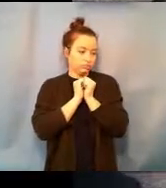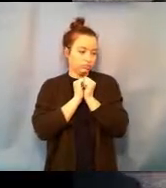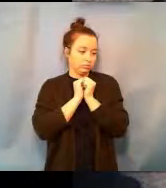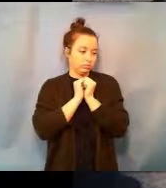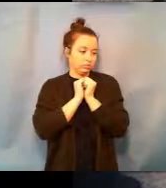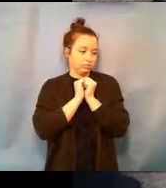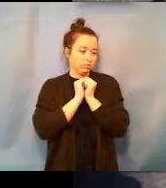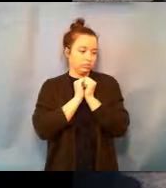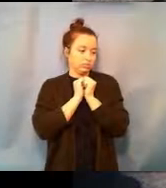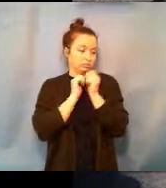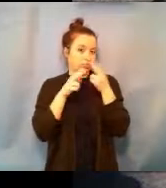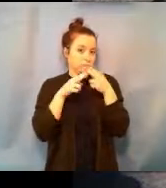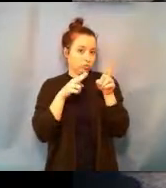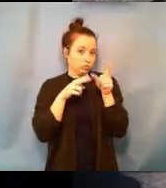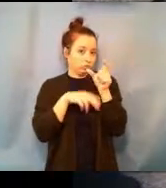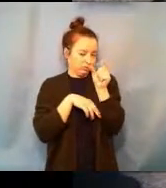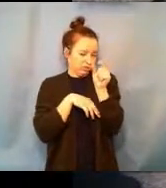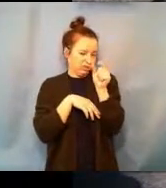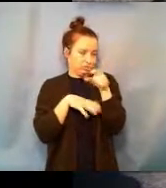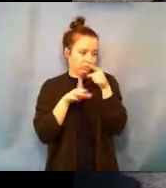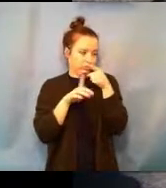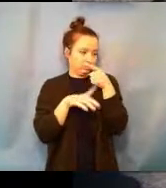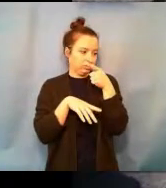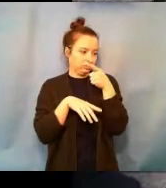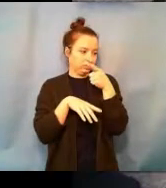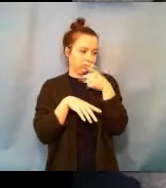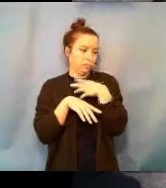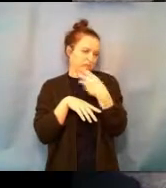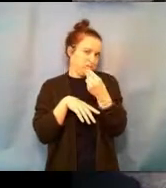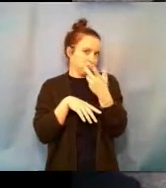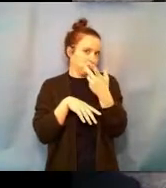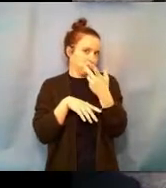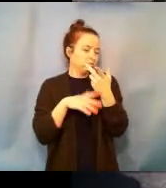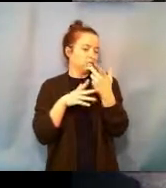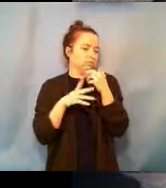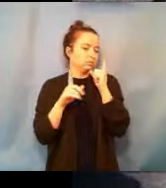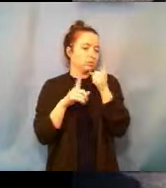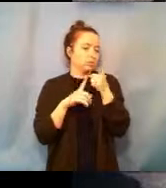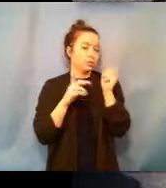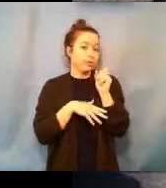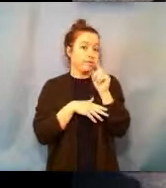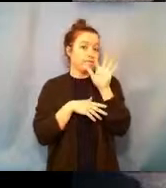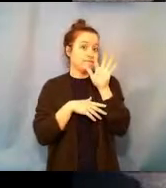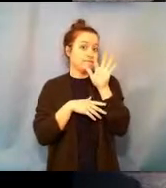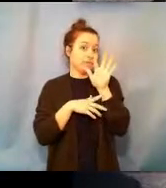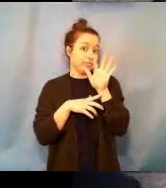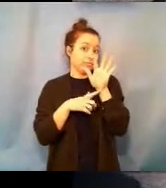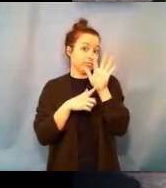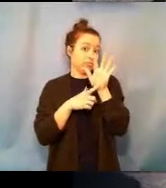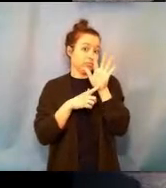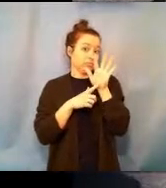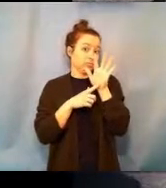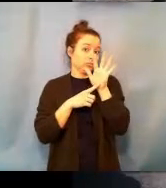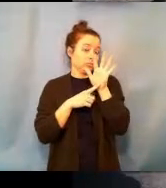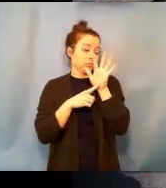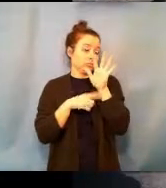the hour hand is short. And on here he's white. So he's pointing at the 5, so it is